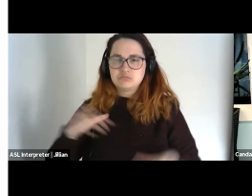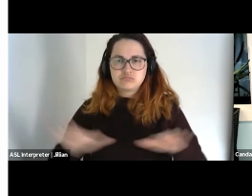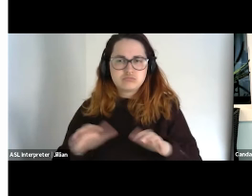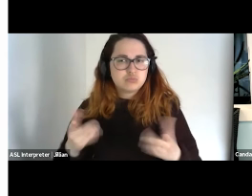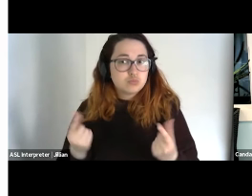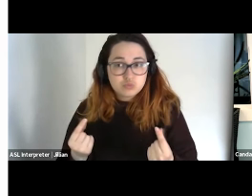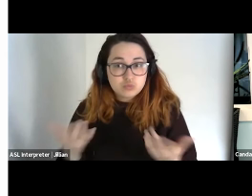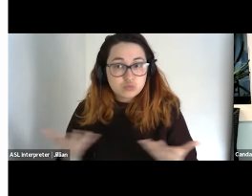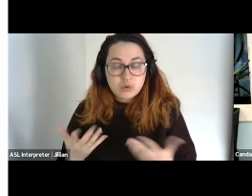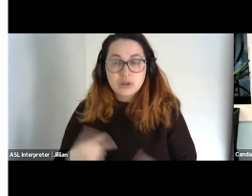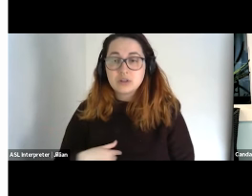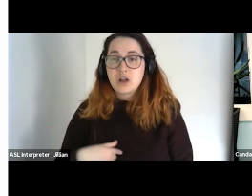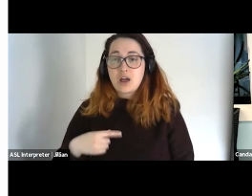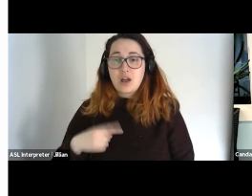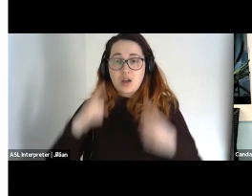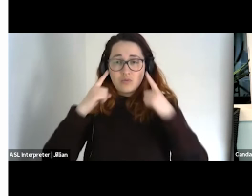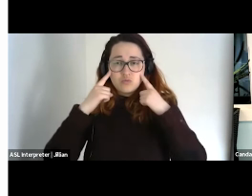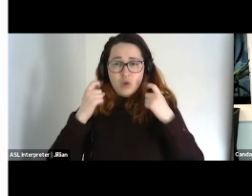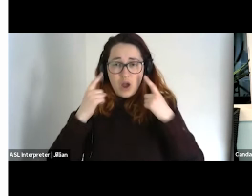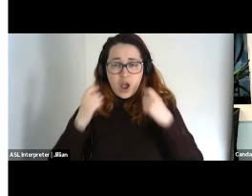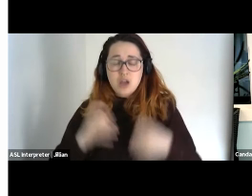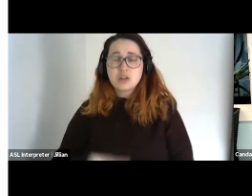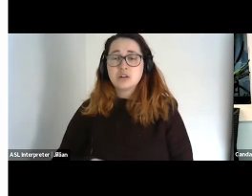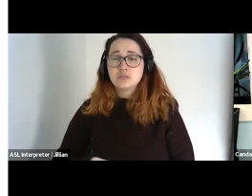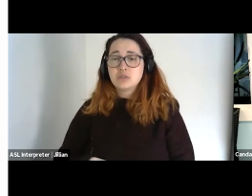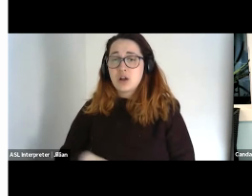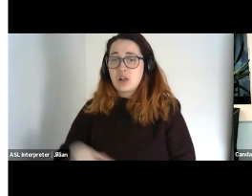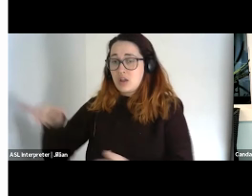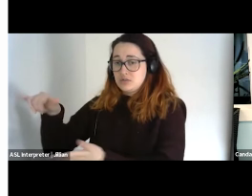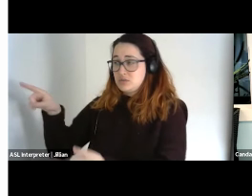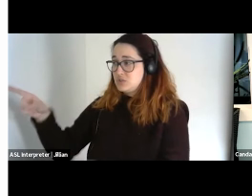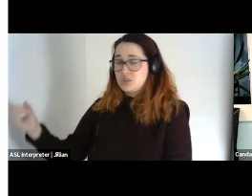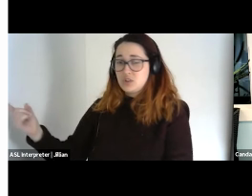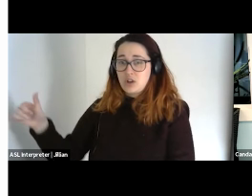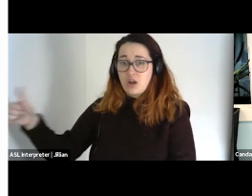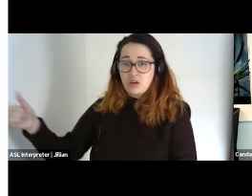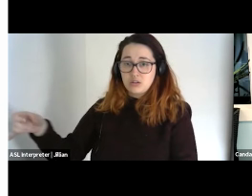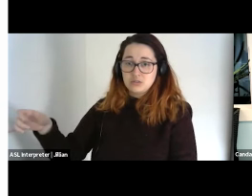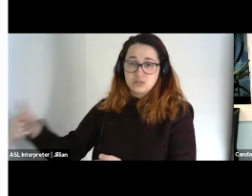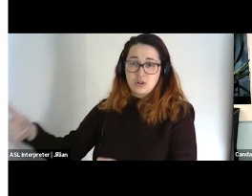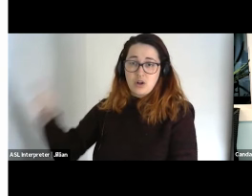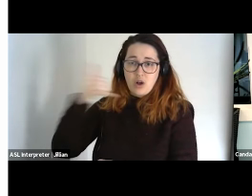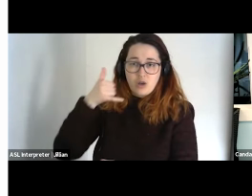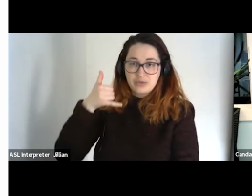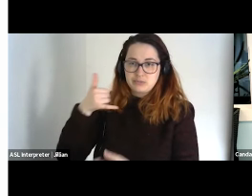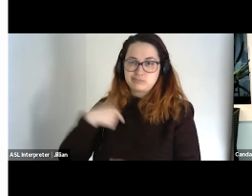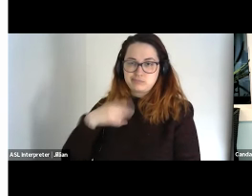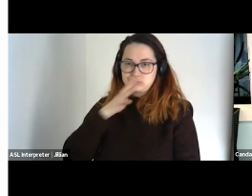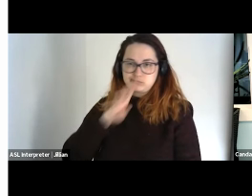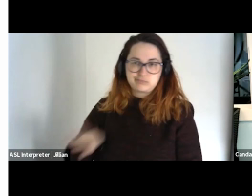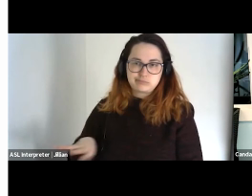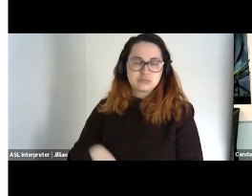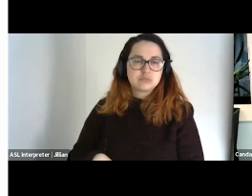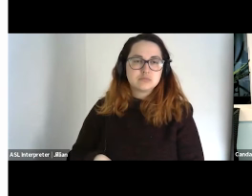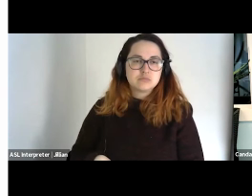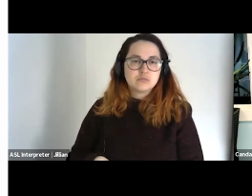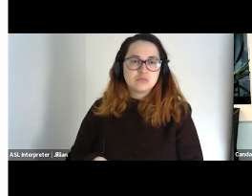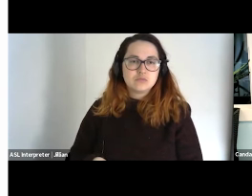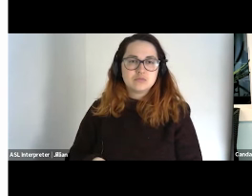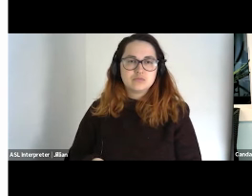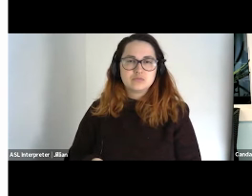cried, then I ignored the next phone call I had from her. And then I look at that behavior and I think, okay,